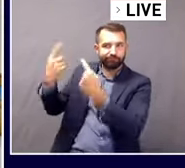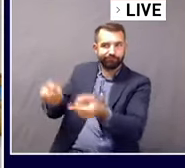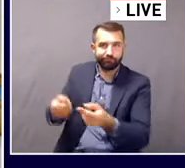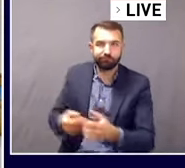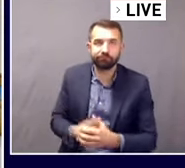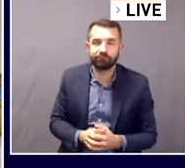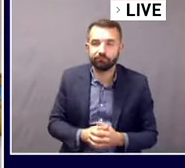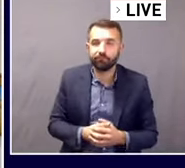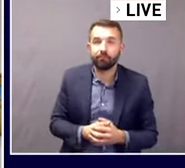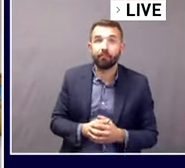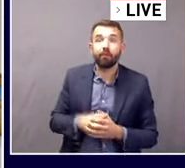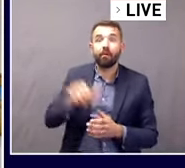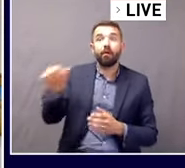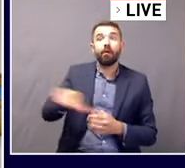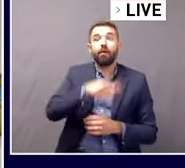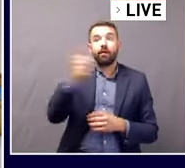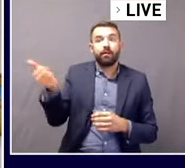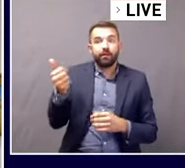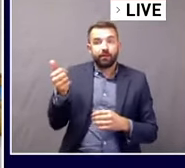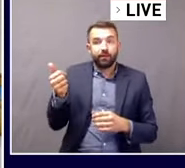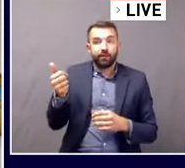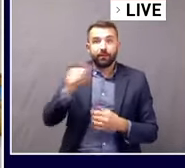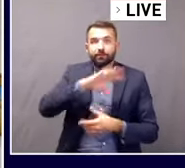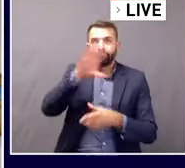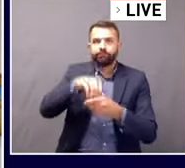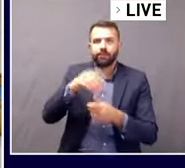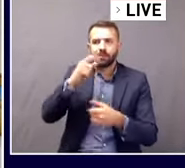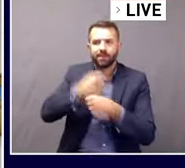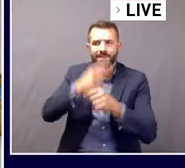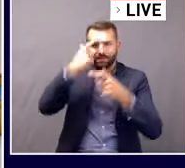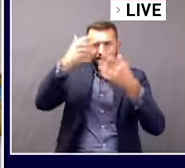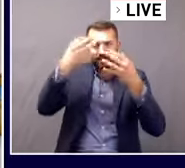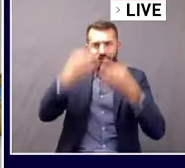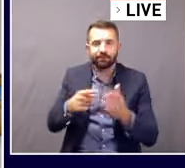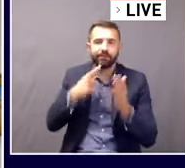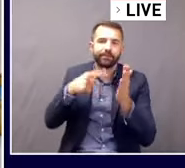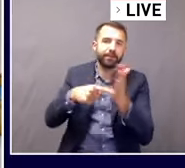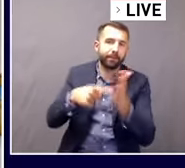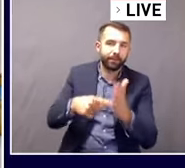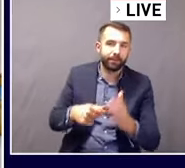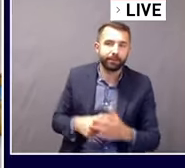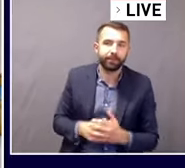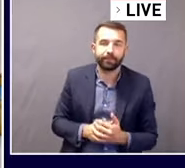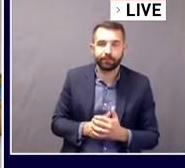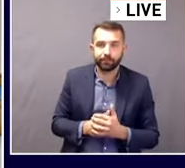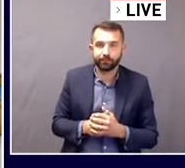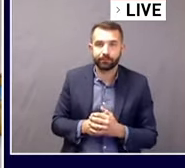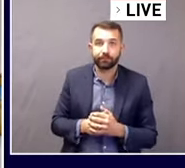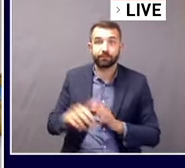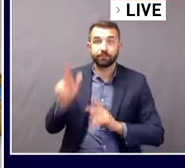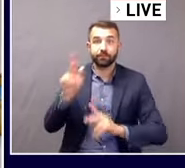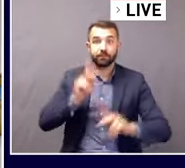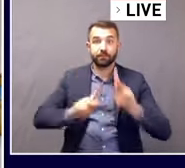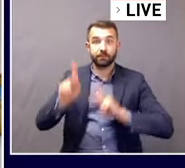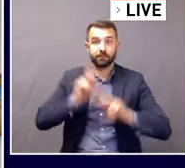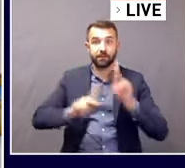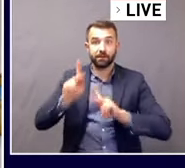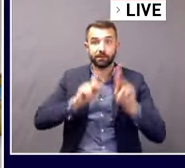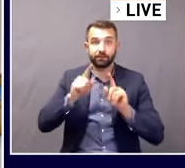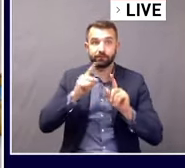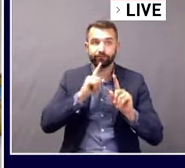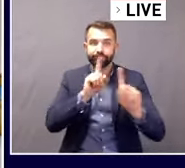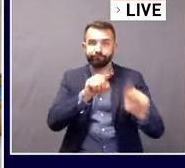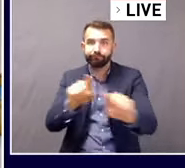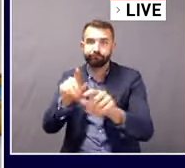elements of data, one of which are the data from individuals who are going to the doctor's office or to urgent care or